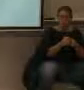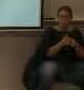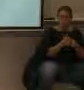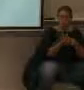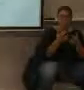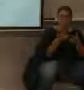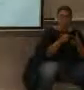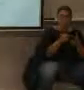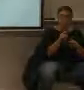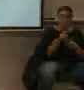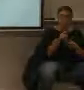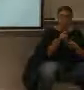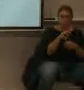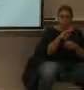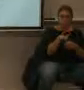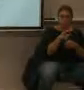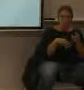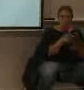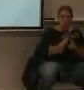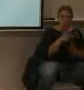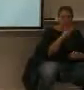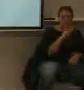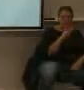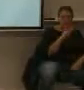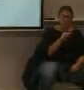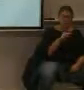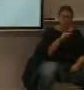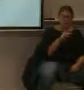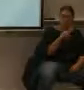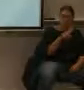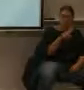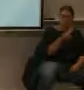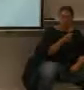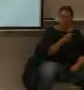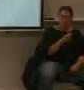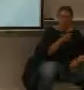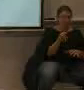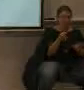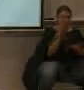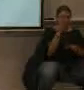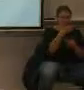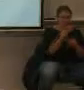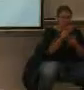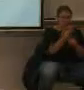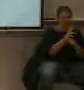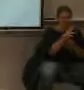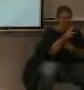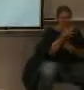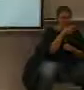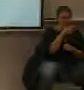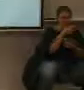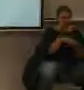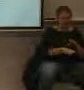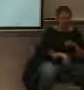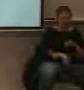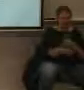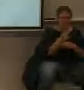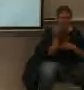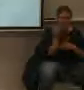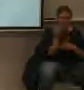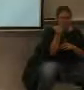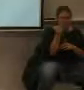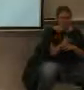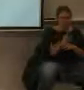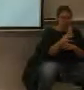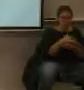rivers and streams in the world are impounded, and this does a weird thing to the composition of the sediment, because what it does is it holds back the coarse